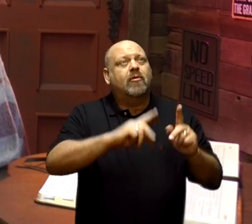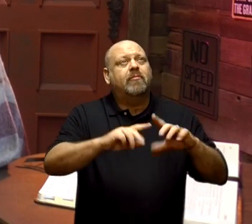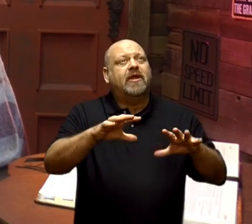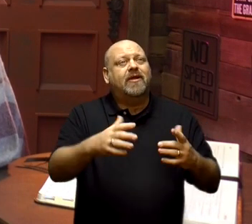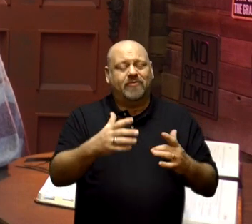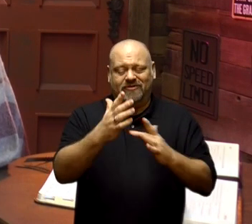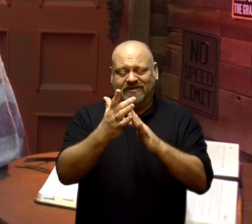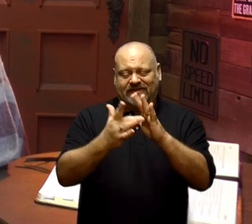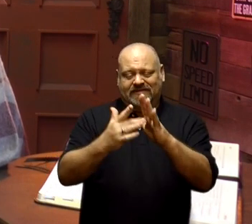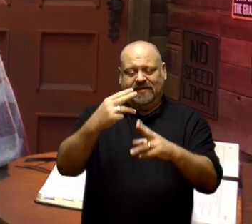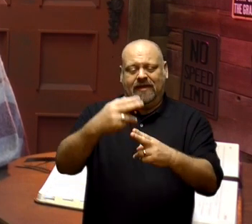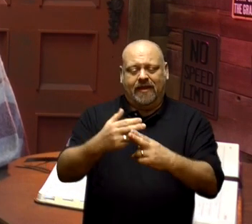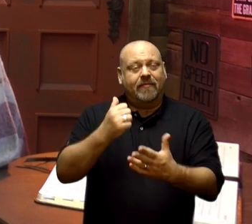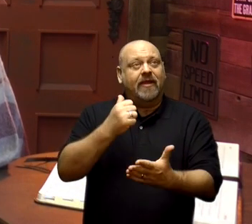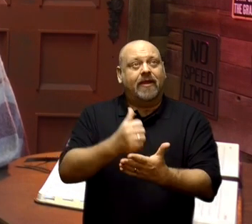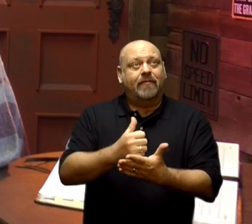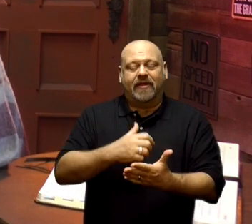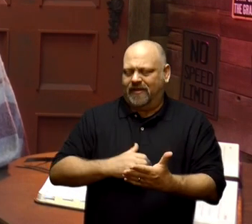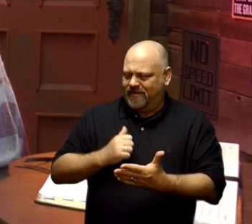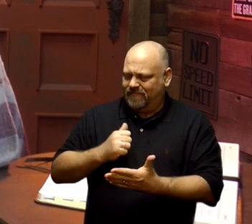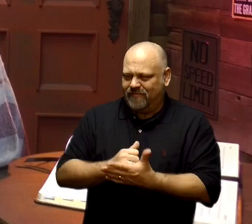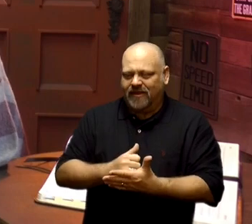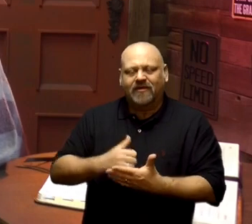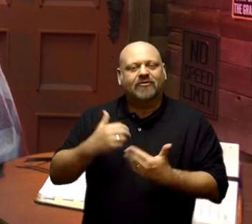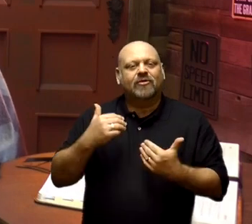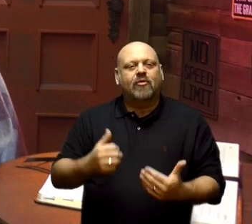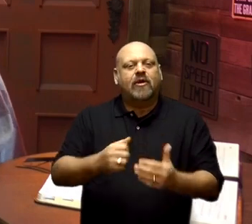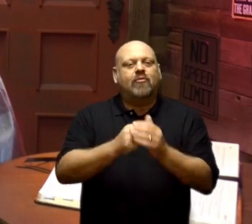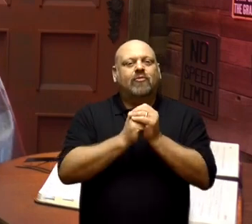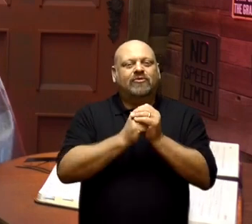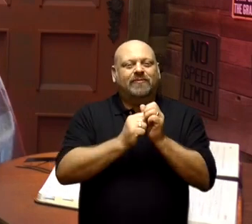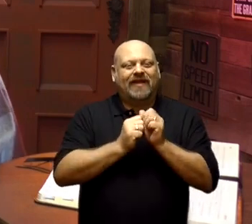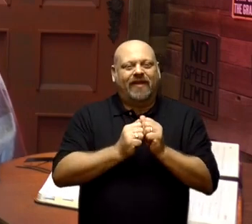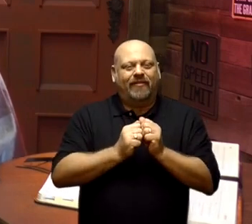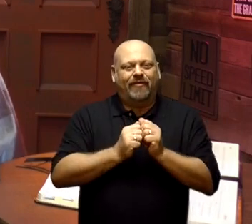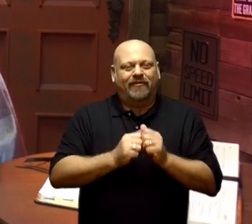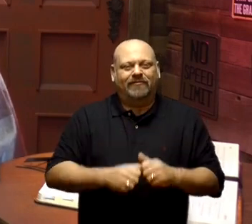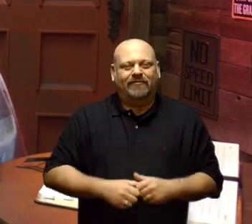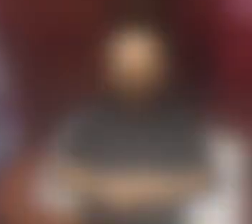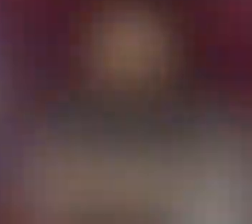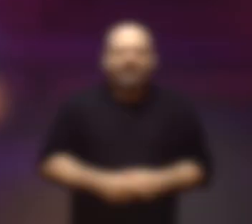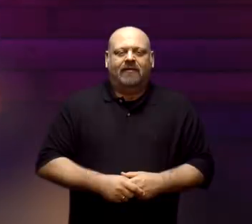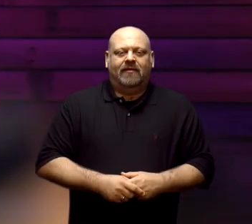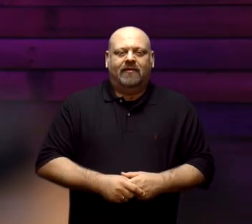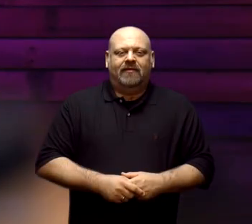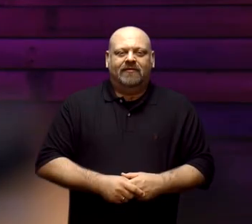your people, in Jesus' name. Amen. Amen. Let's worship together.